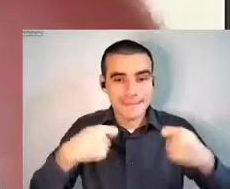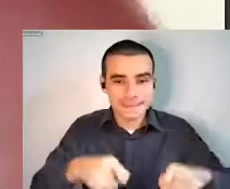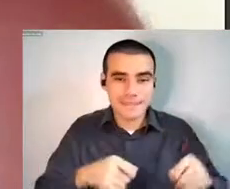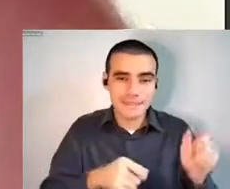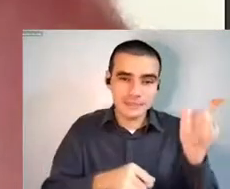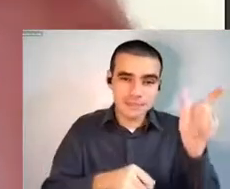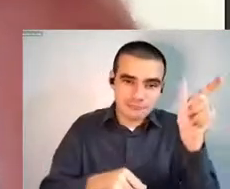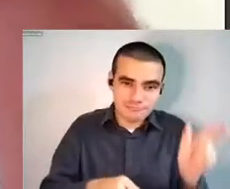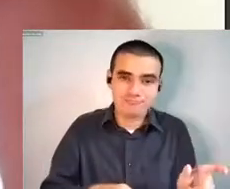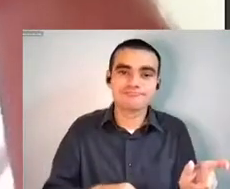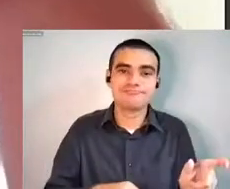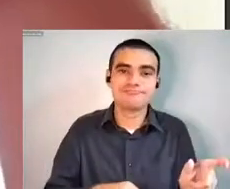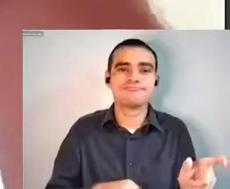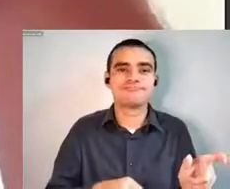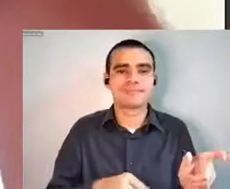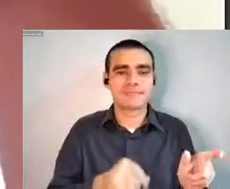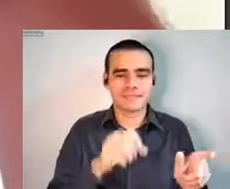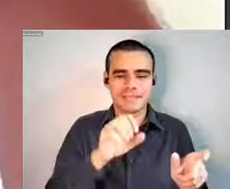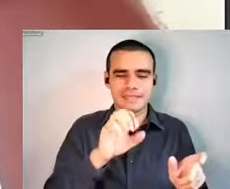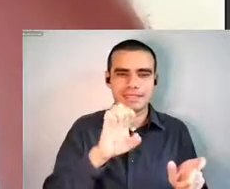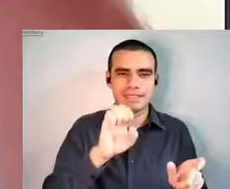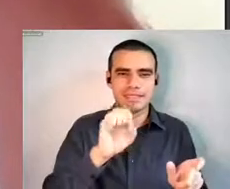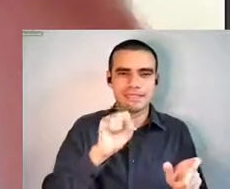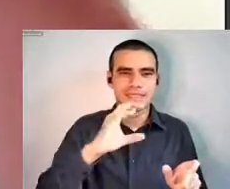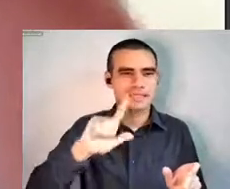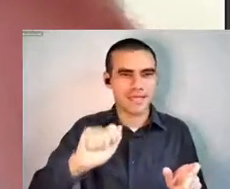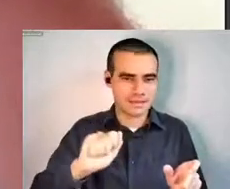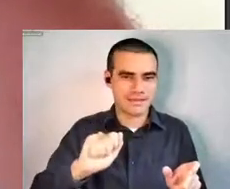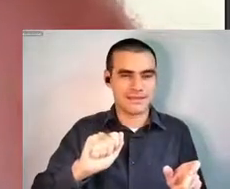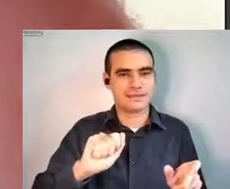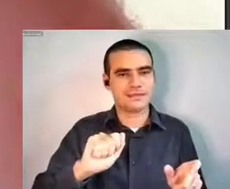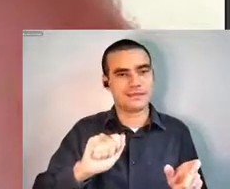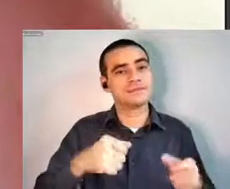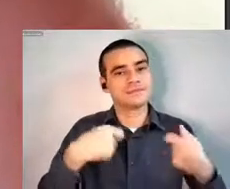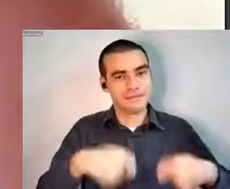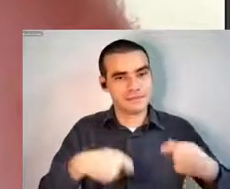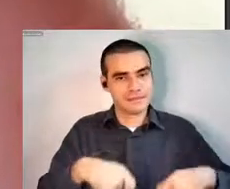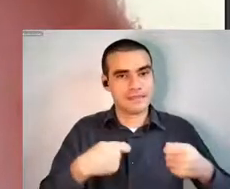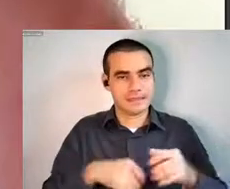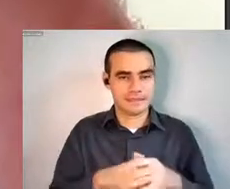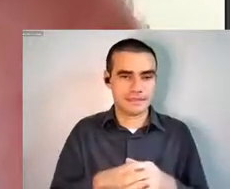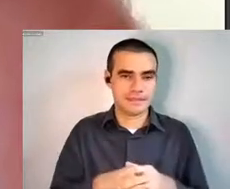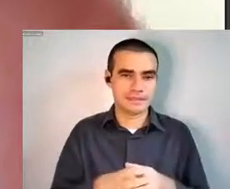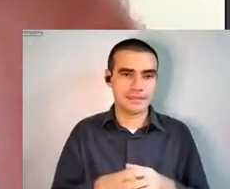models that could be scalable. We have to